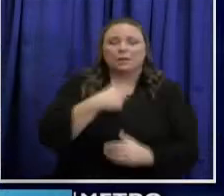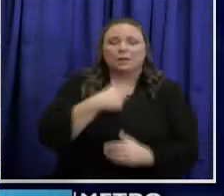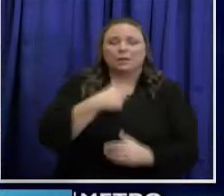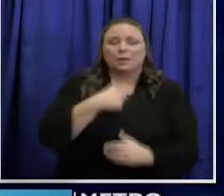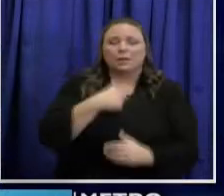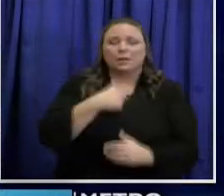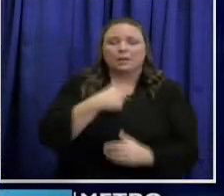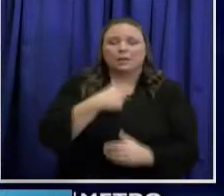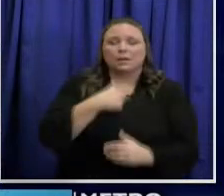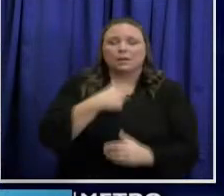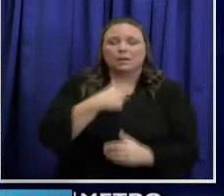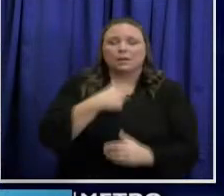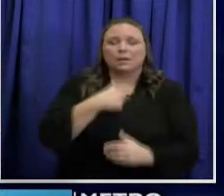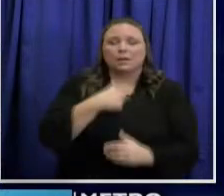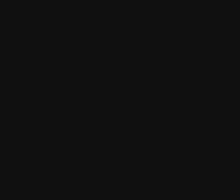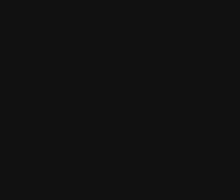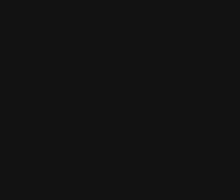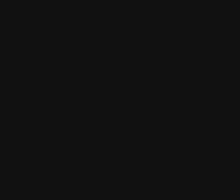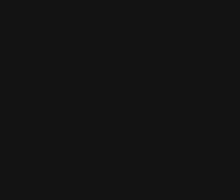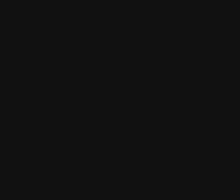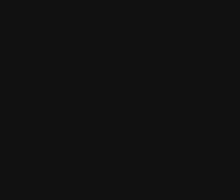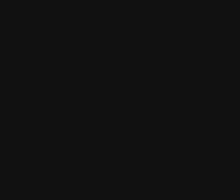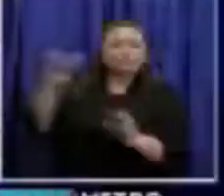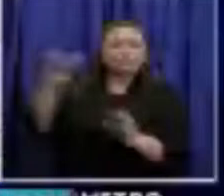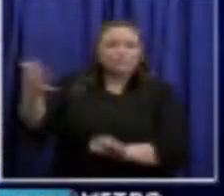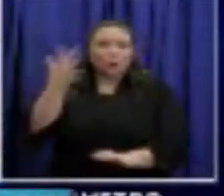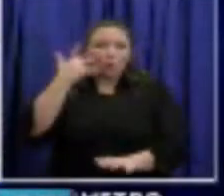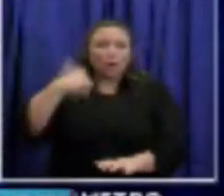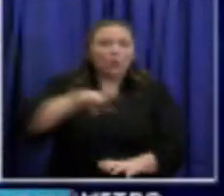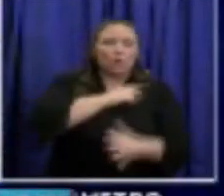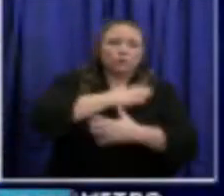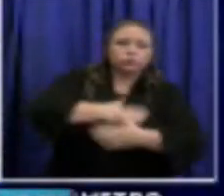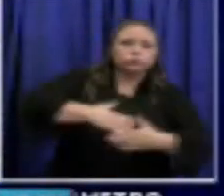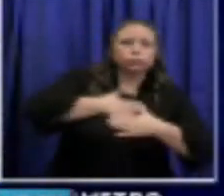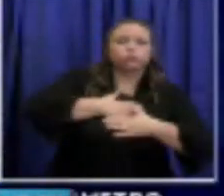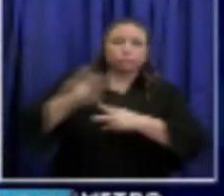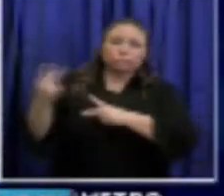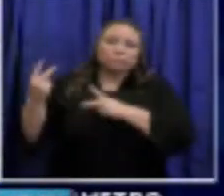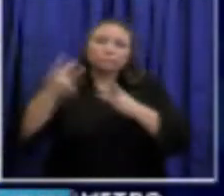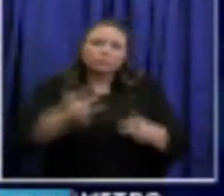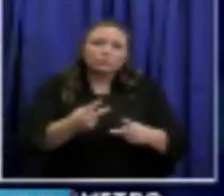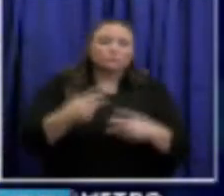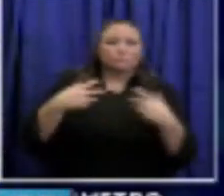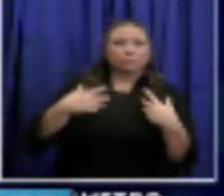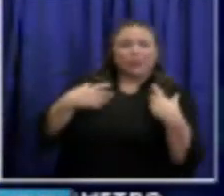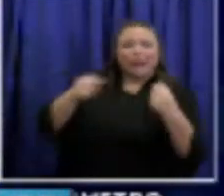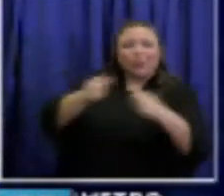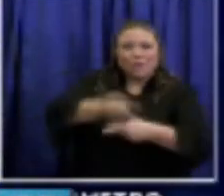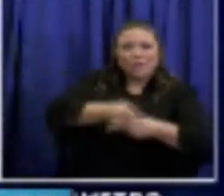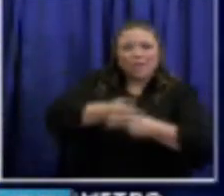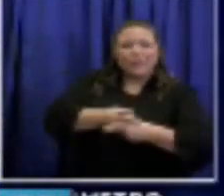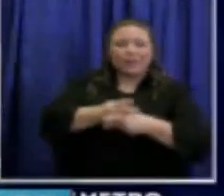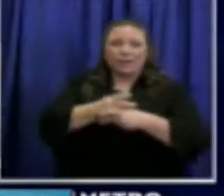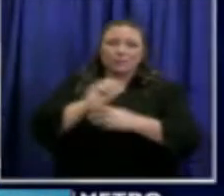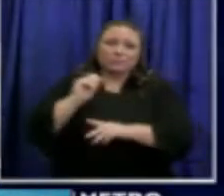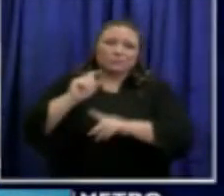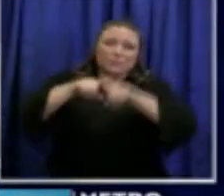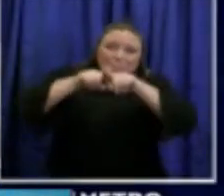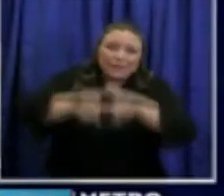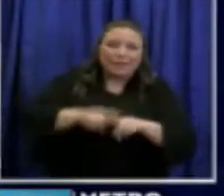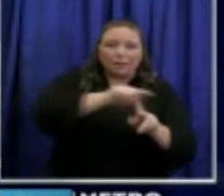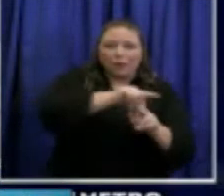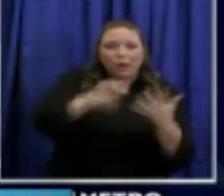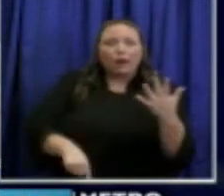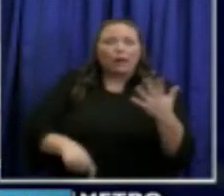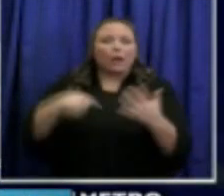I had hoped that we would remember the history of this is tourist-based, healthcare-based economy. And we've really been